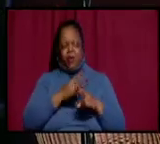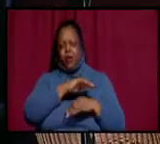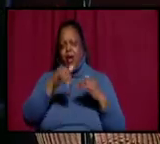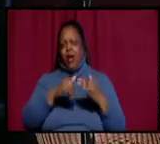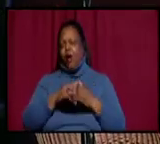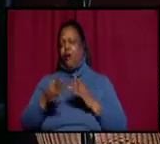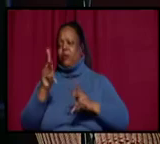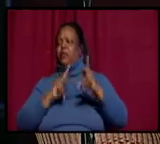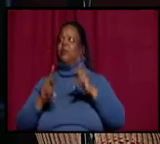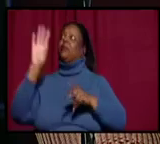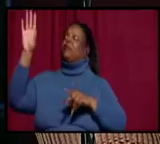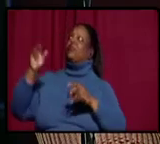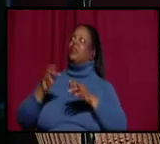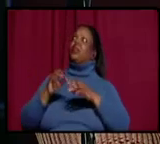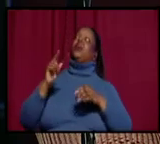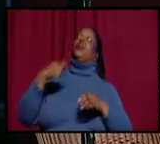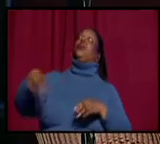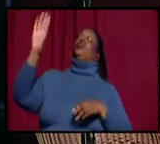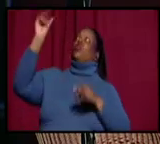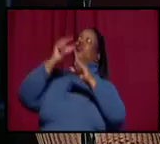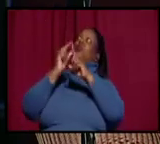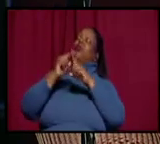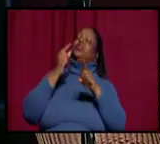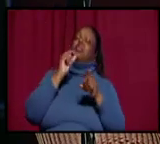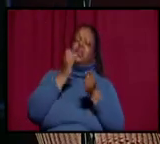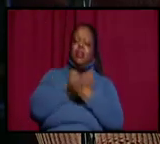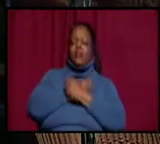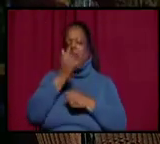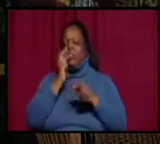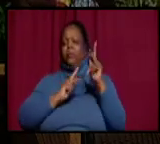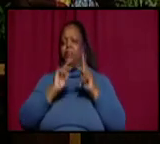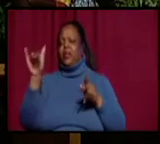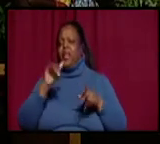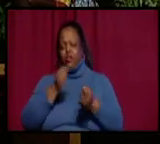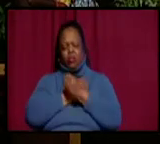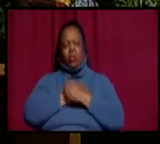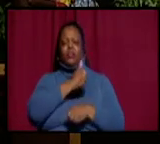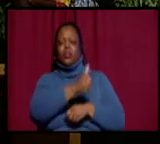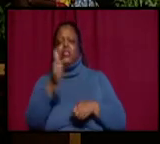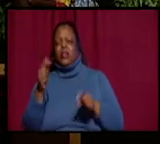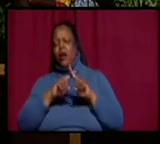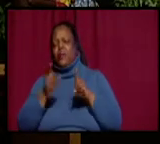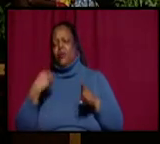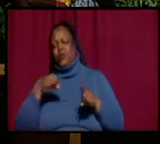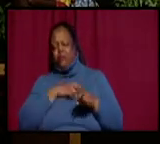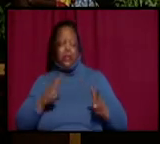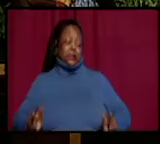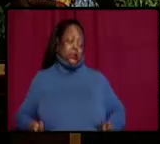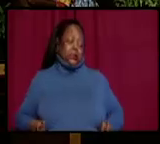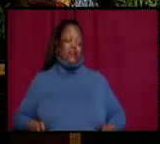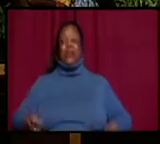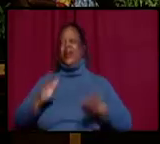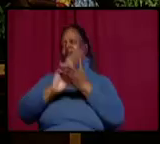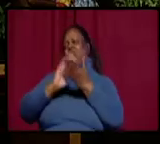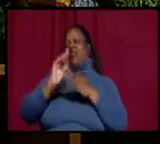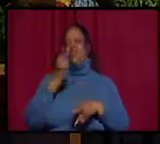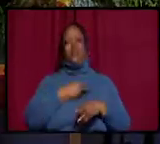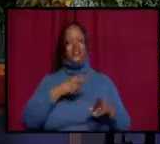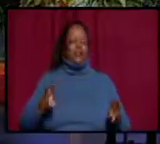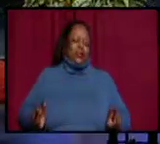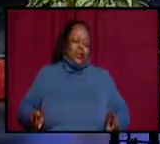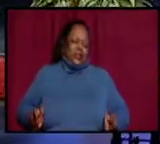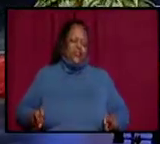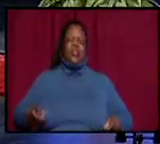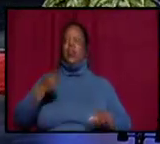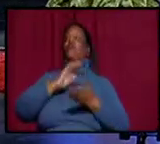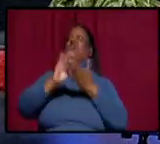our neighbor. Your word says, love your neighbor as you love yourself. But God, we've been selfish. Lord, forgive us for